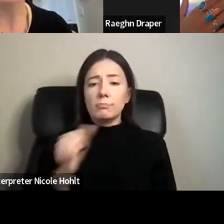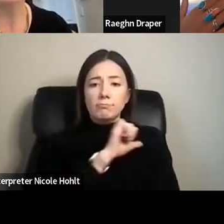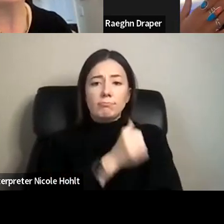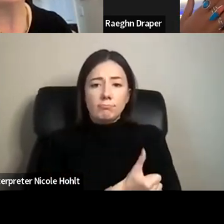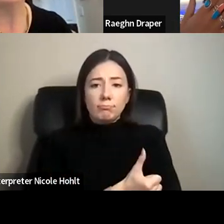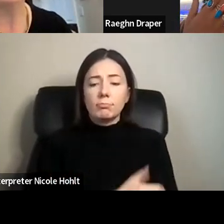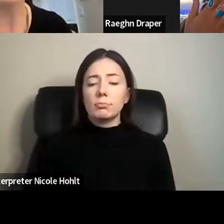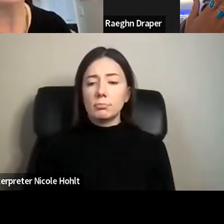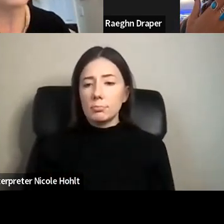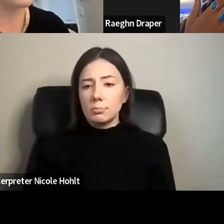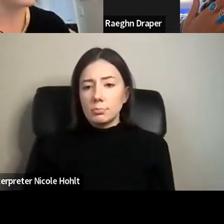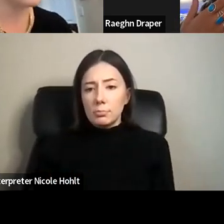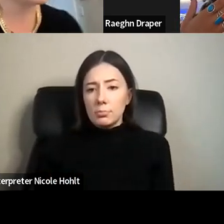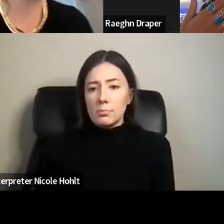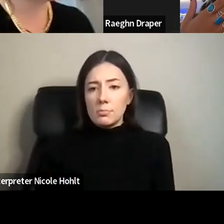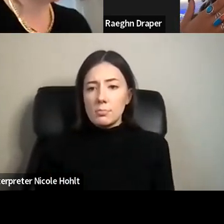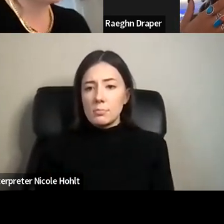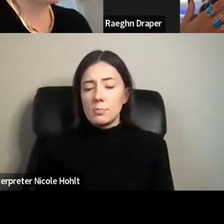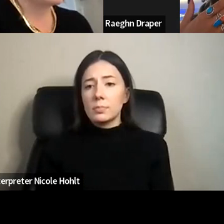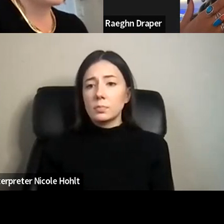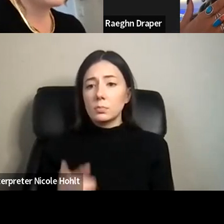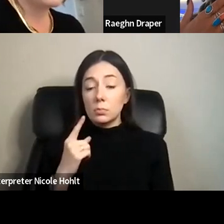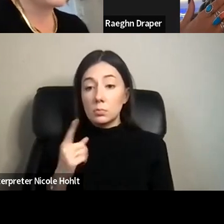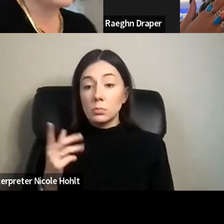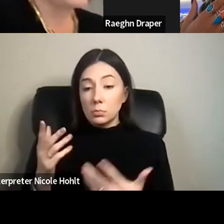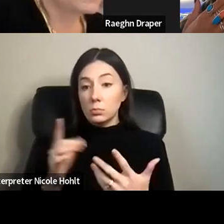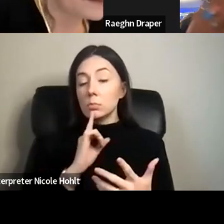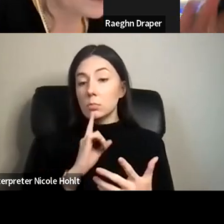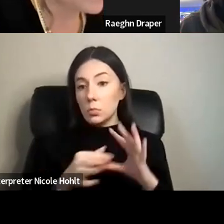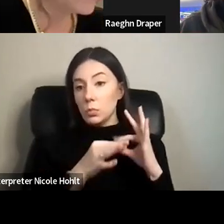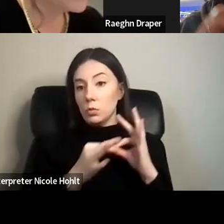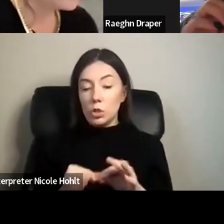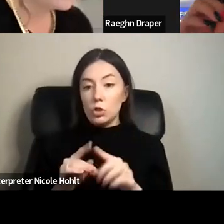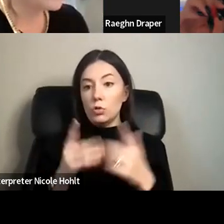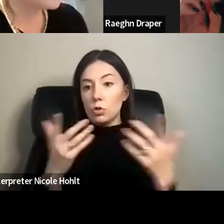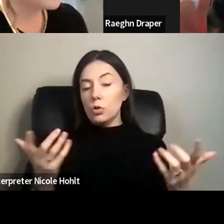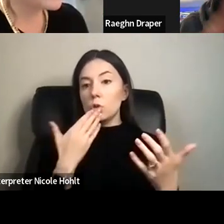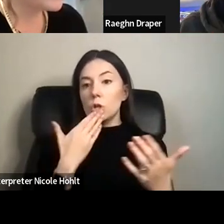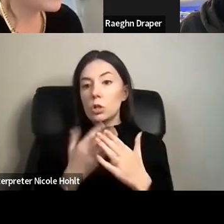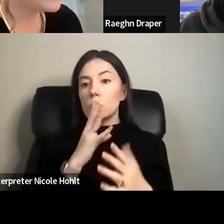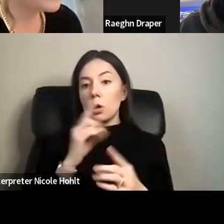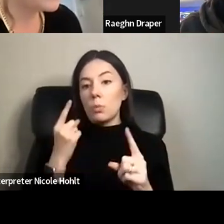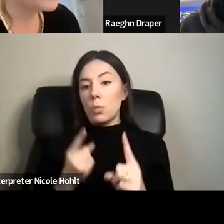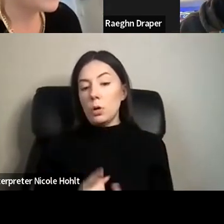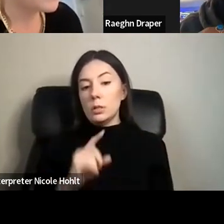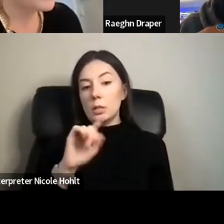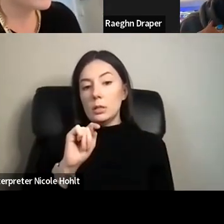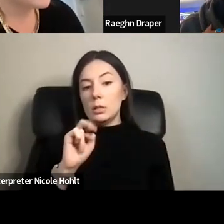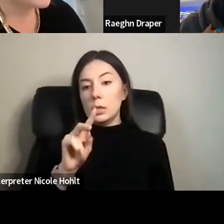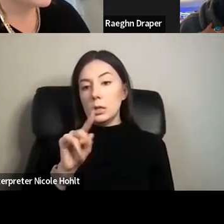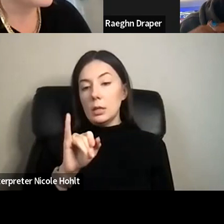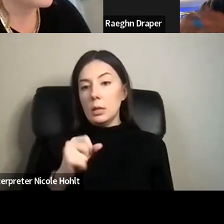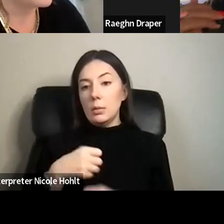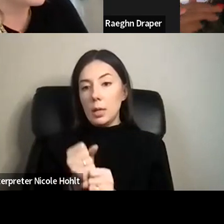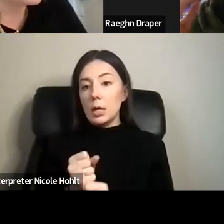Yeah, just jumping off of the great points that Nataki made, I think also one point about the National